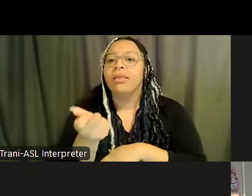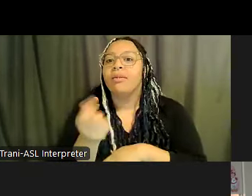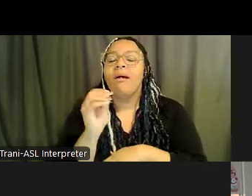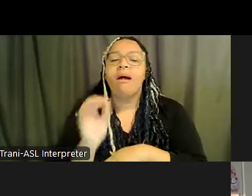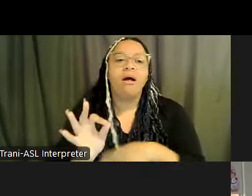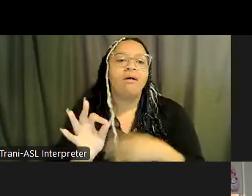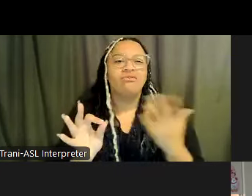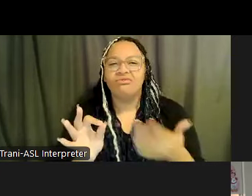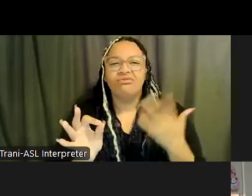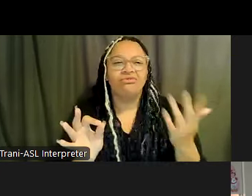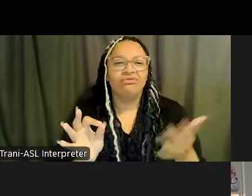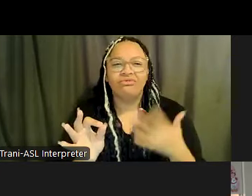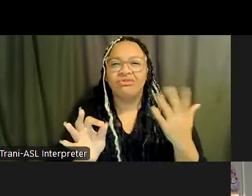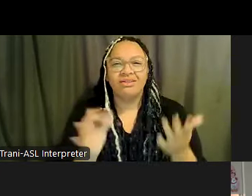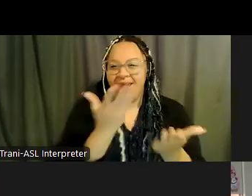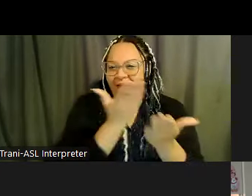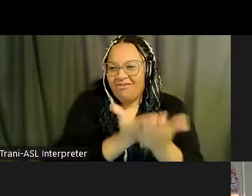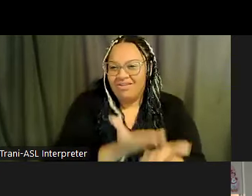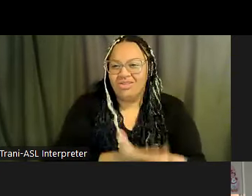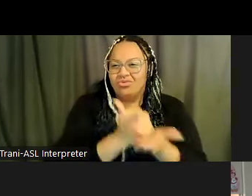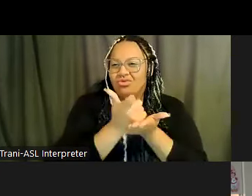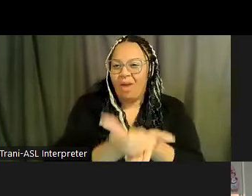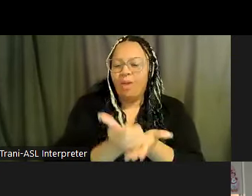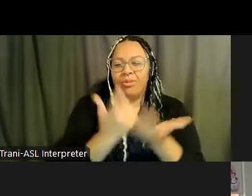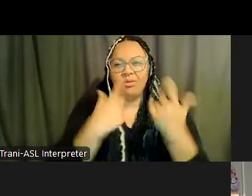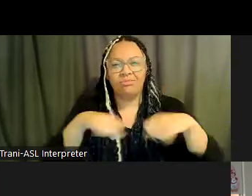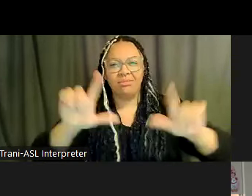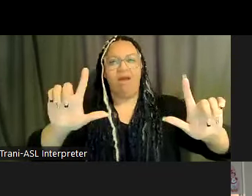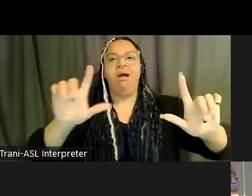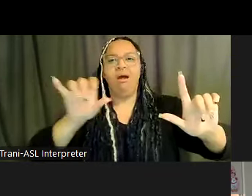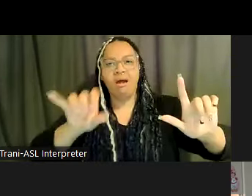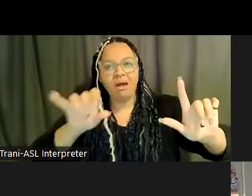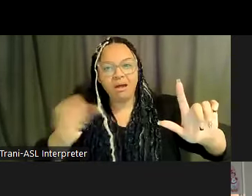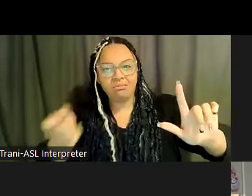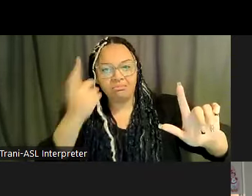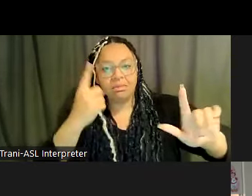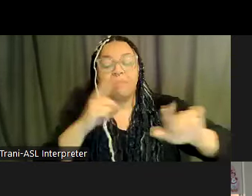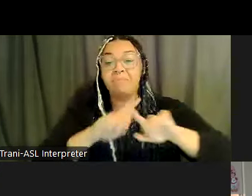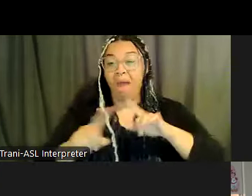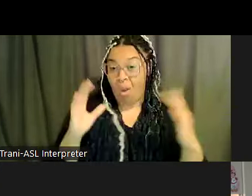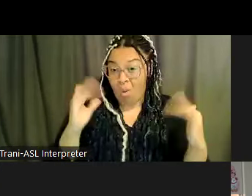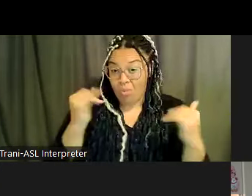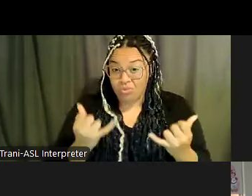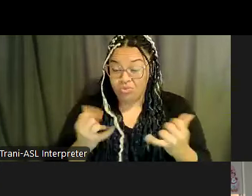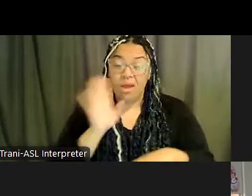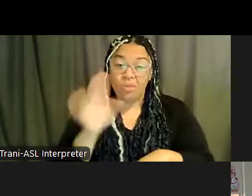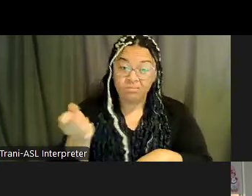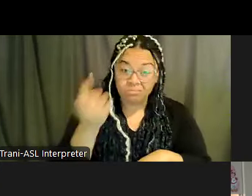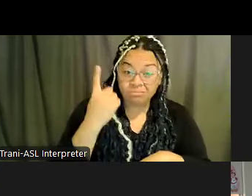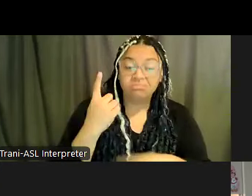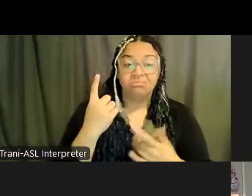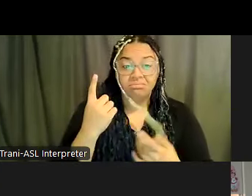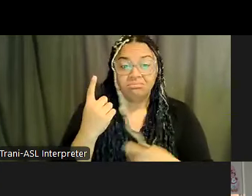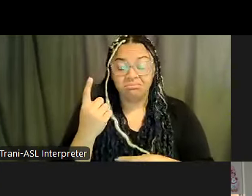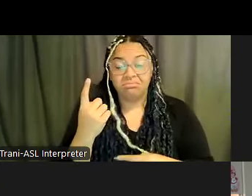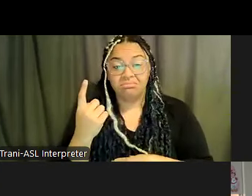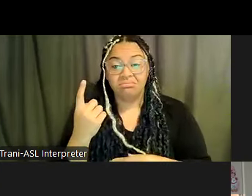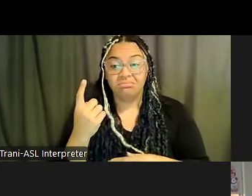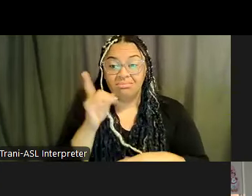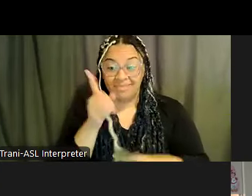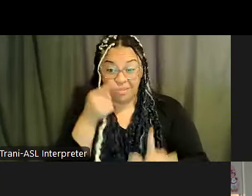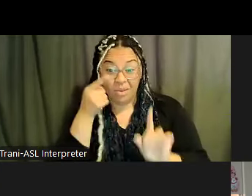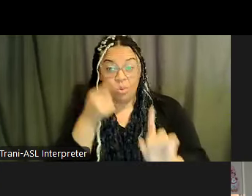kind of anecdotal evidence to kind of help you frame. But what I'm hoping you're going to walk away with, I guess, would be my goal is if you're